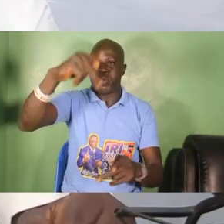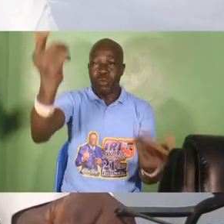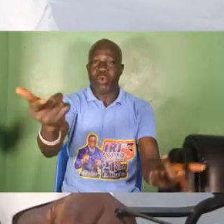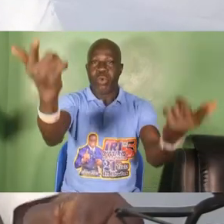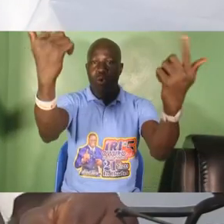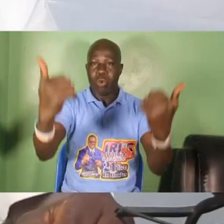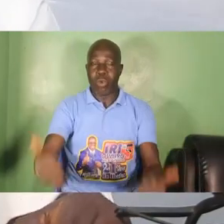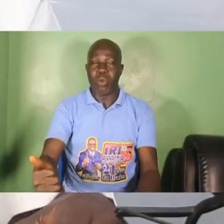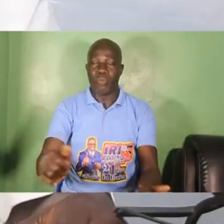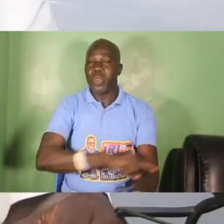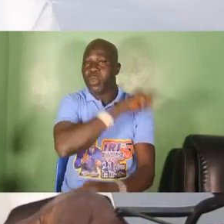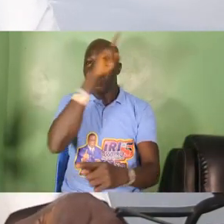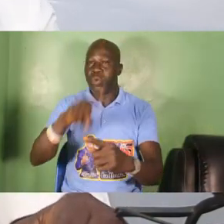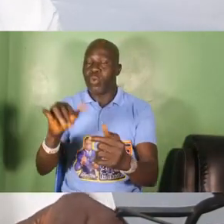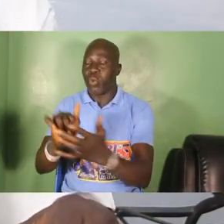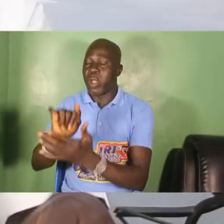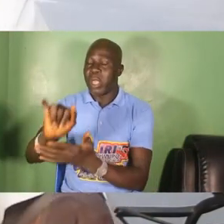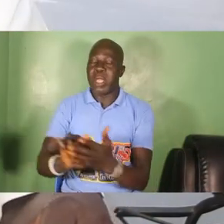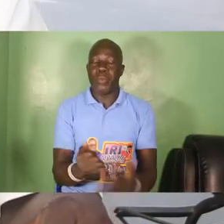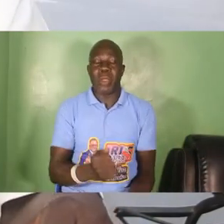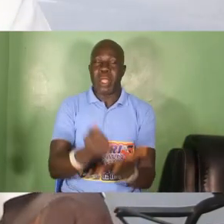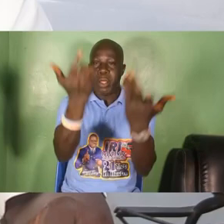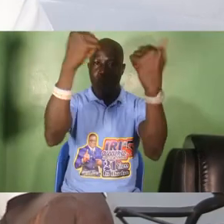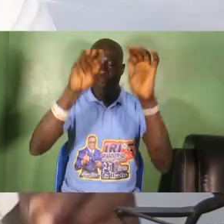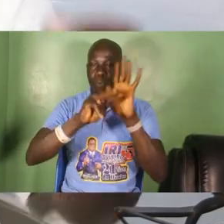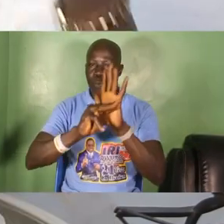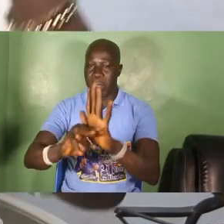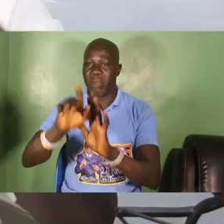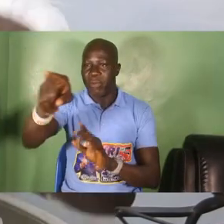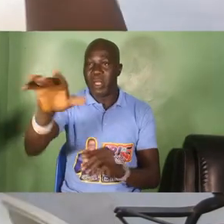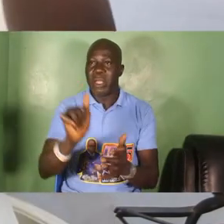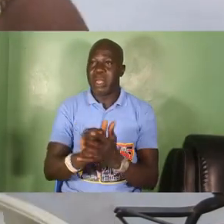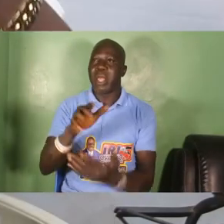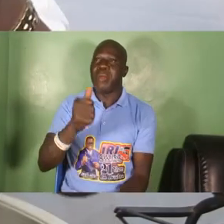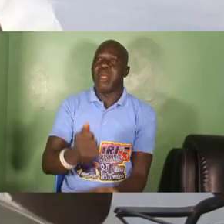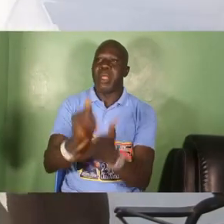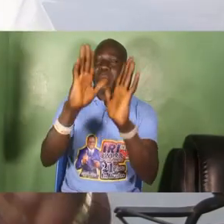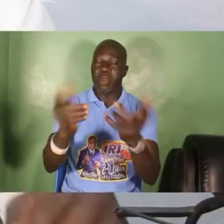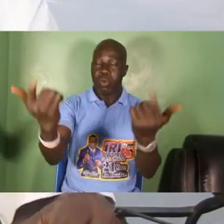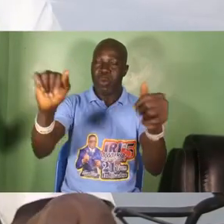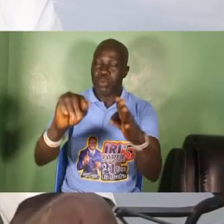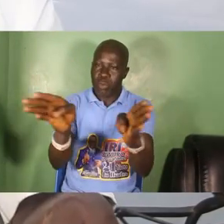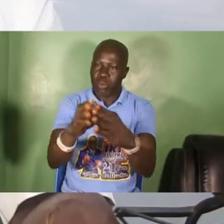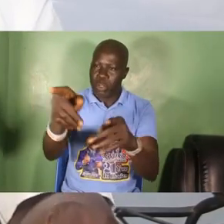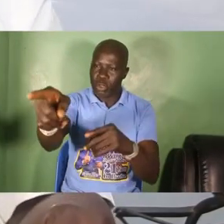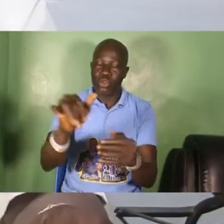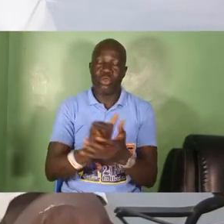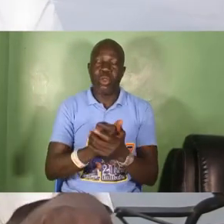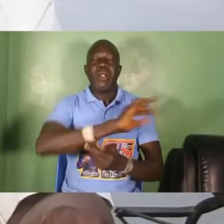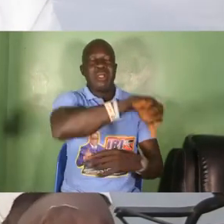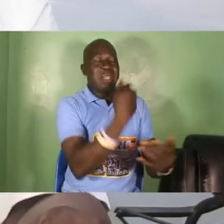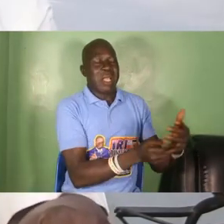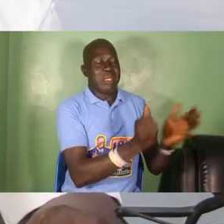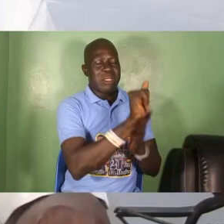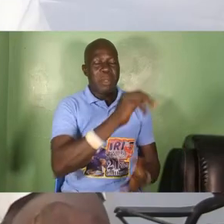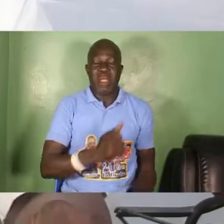your promotion will come. Ojo ti iranlowo ba de. The day F manifested. Ojo e lolore ma pade. That the day you have encountered your benefactor. Ojo e